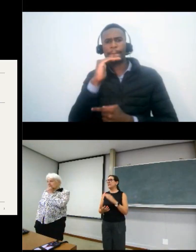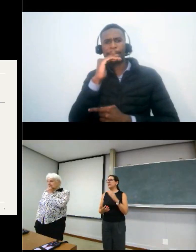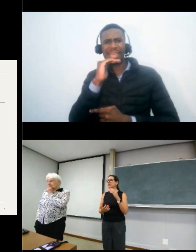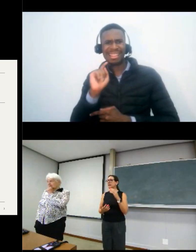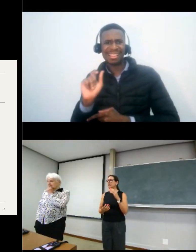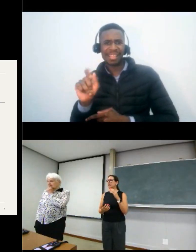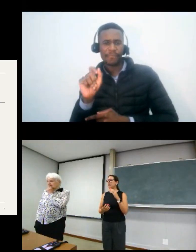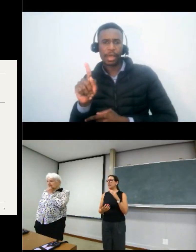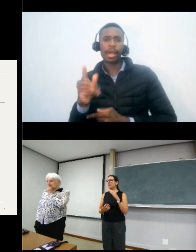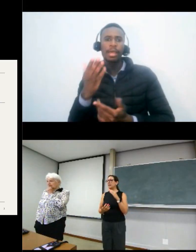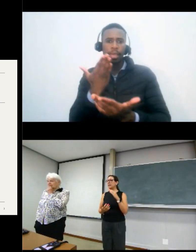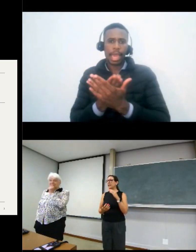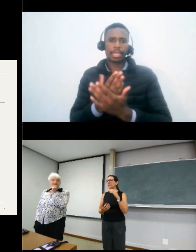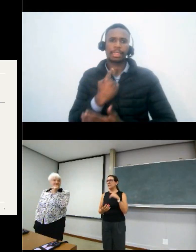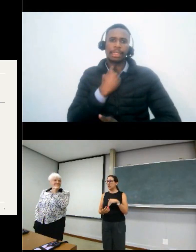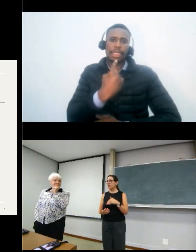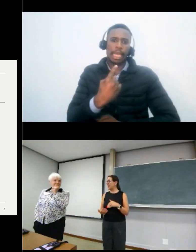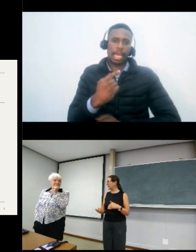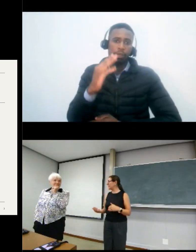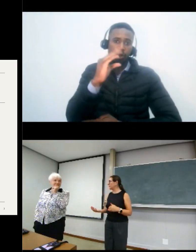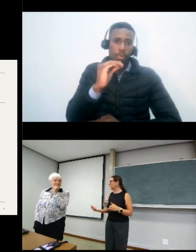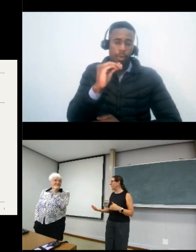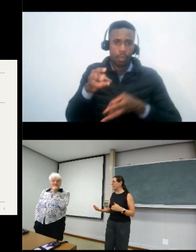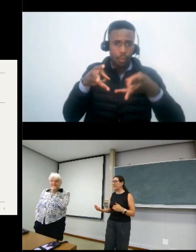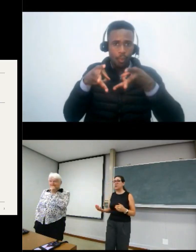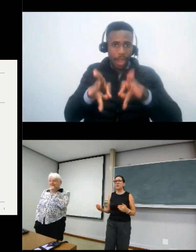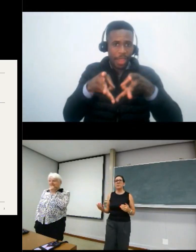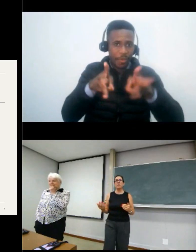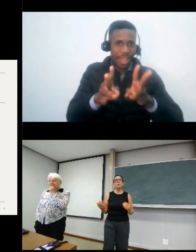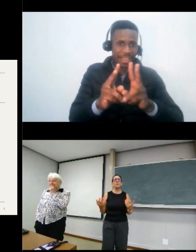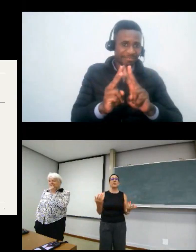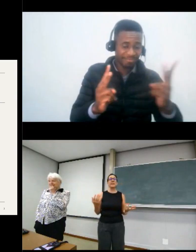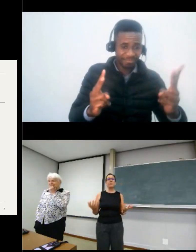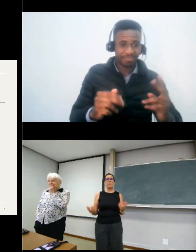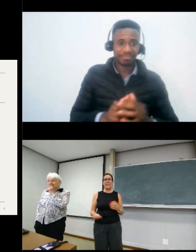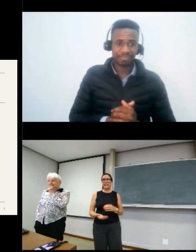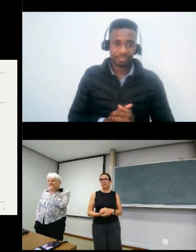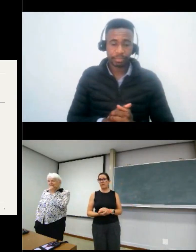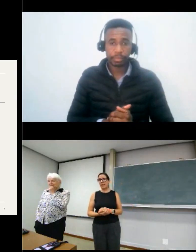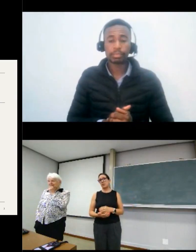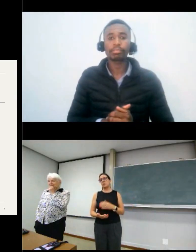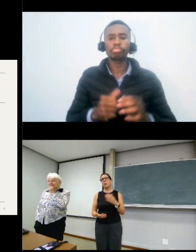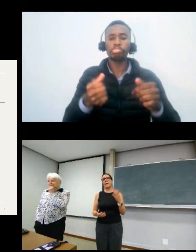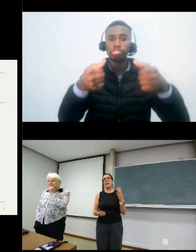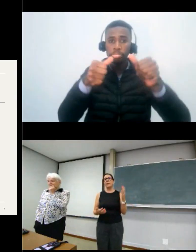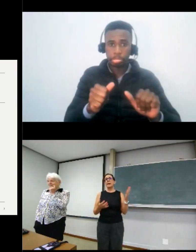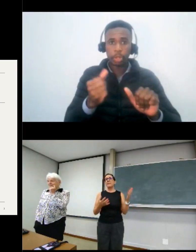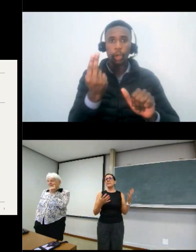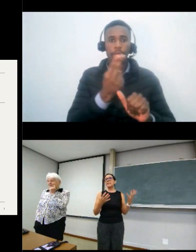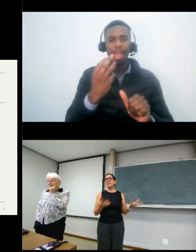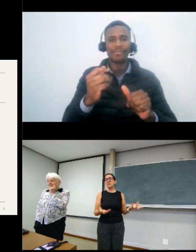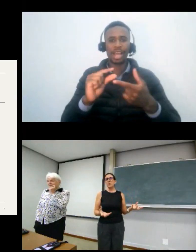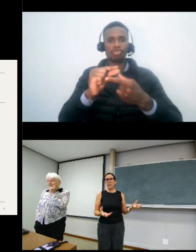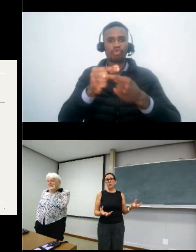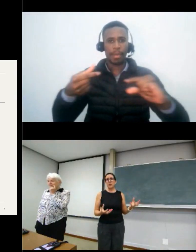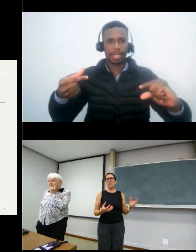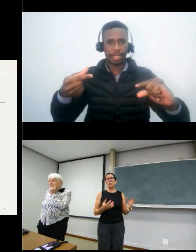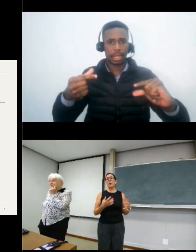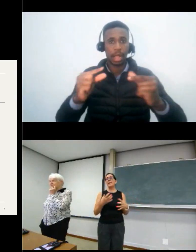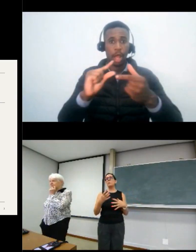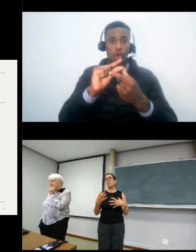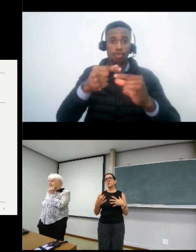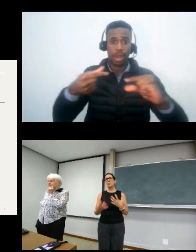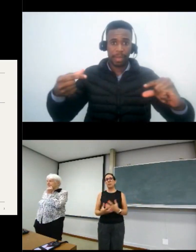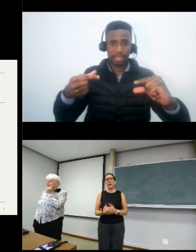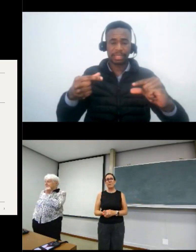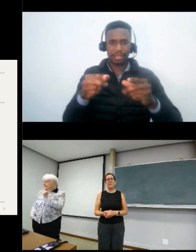And in addition to lexical variation, we also see grammatical variation, where the sentence structure,